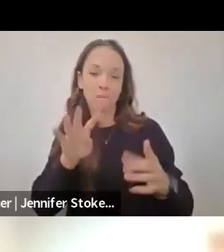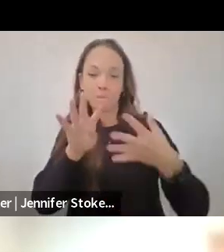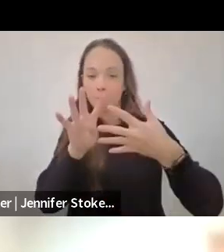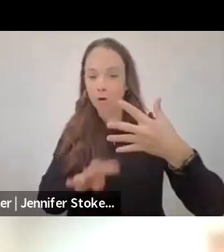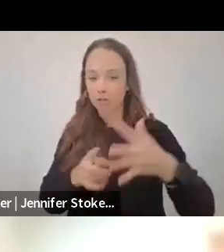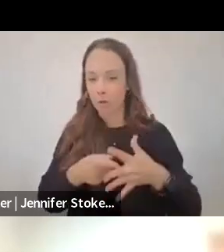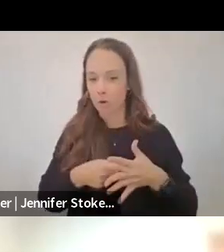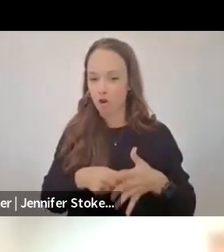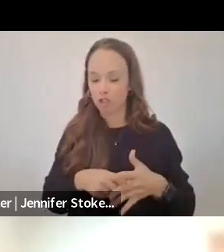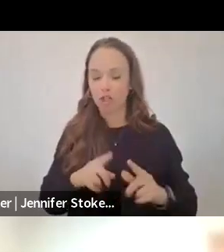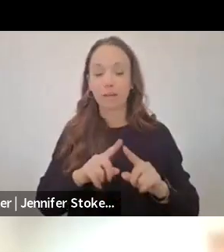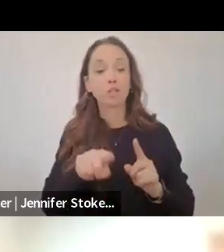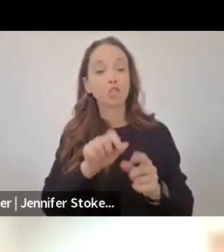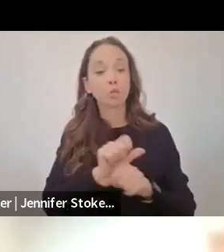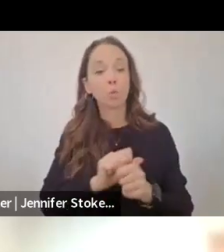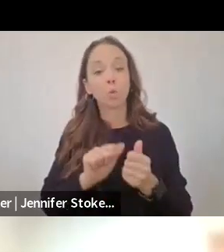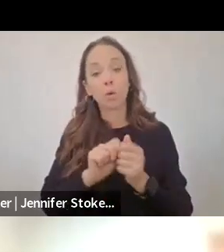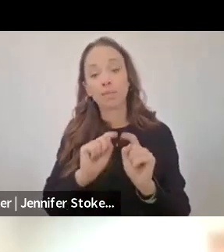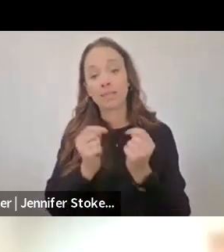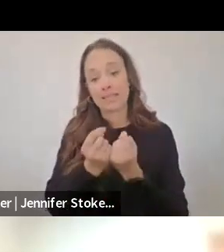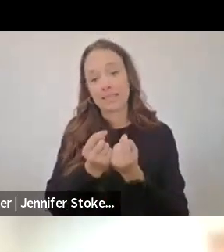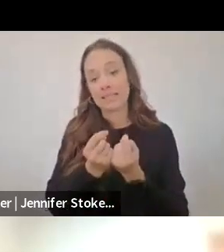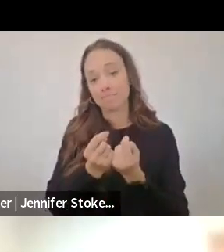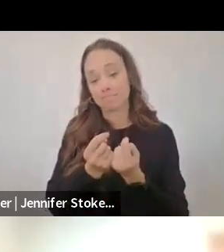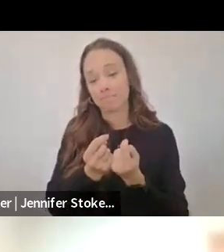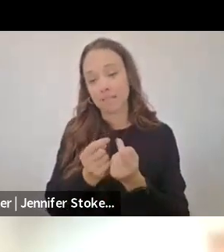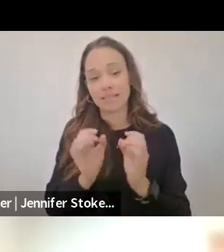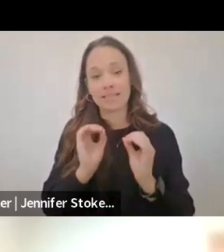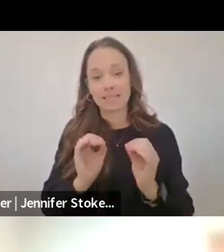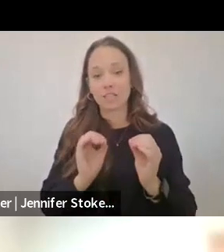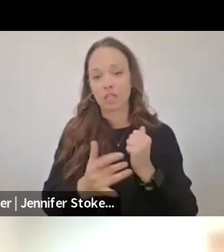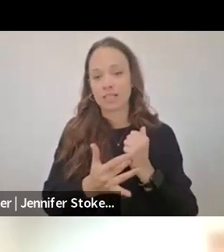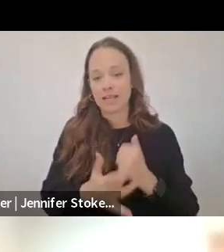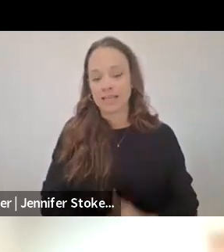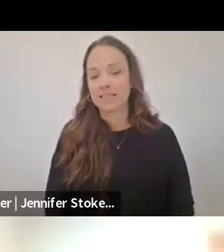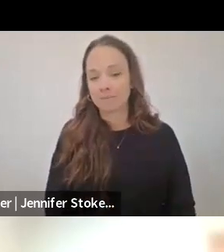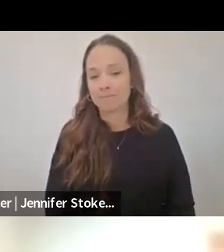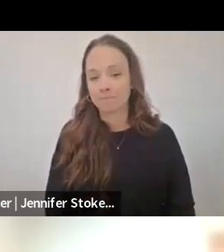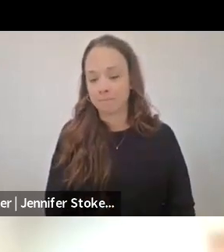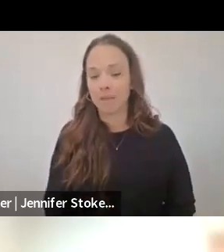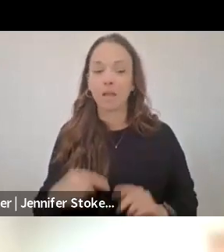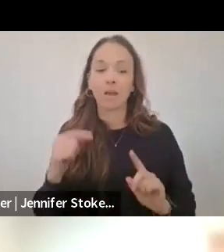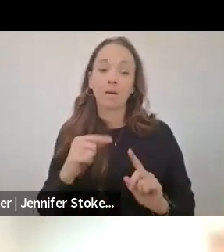to learn some techniques. So she's teaching them translation techniques. But it's something that's always a challenge. And I think in our hospital,